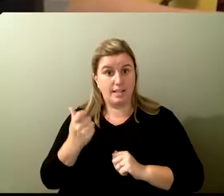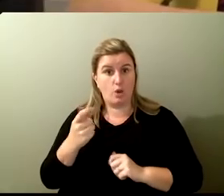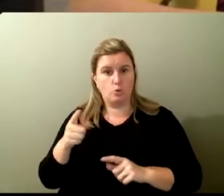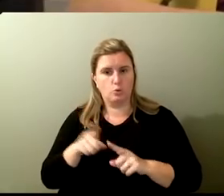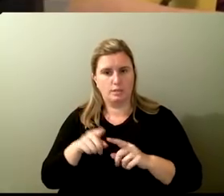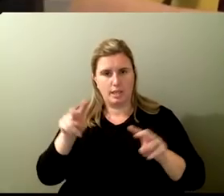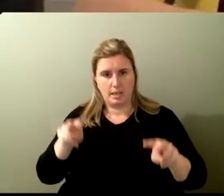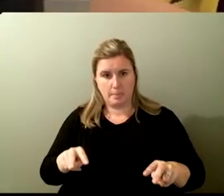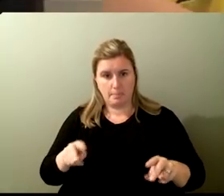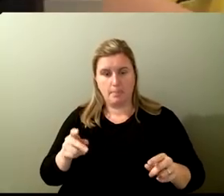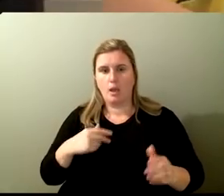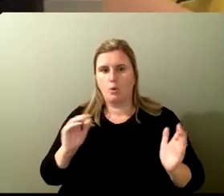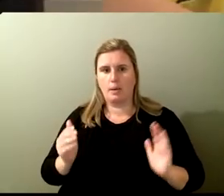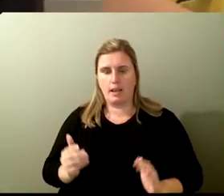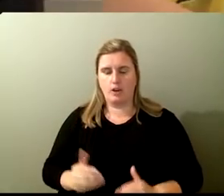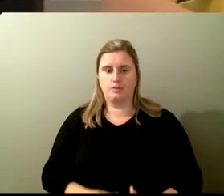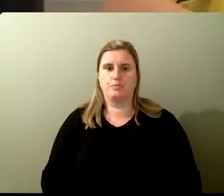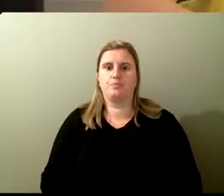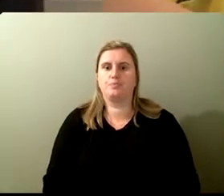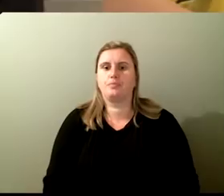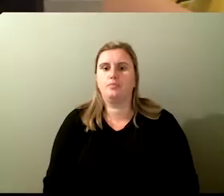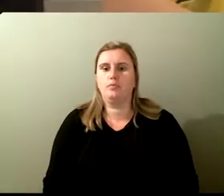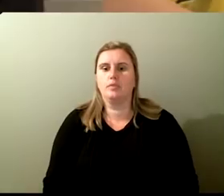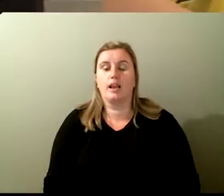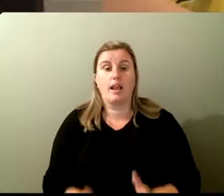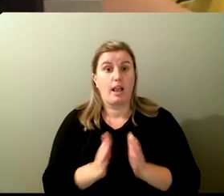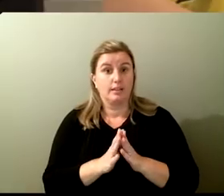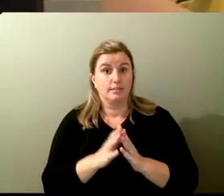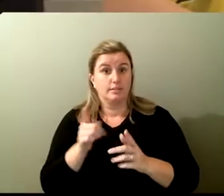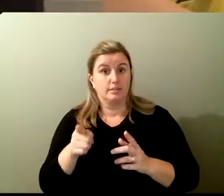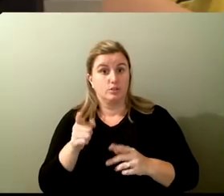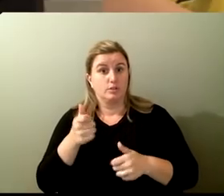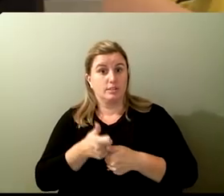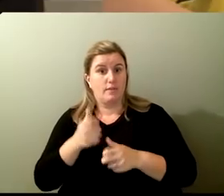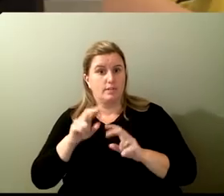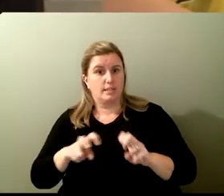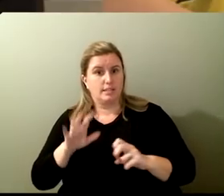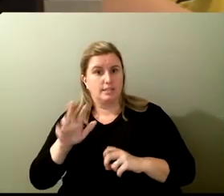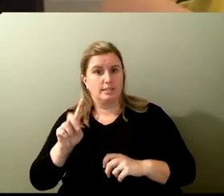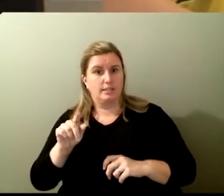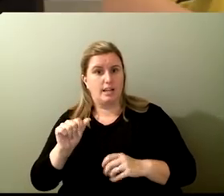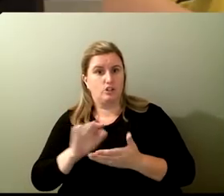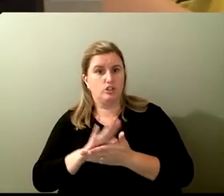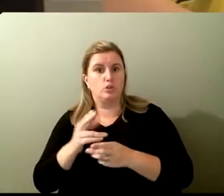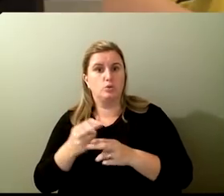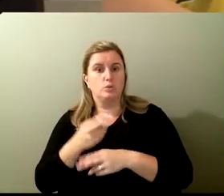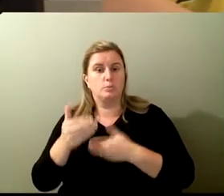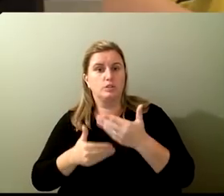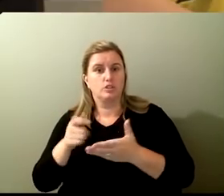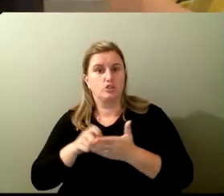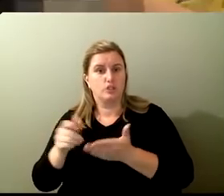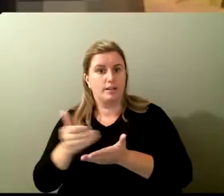compare. The supervisor is asking the supervisee to self-assess his data sheet using the procedural